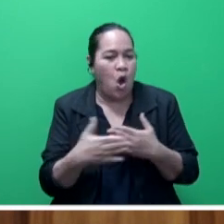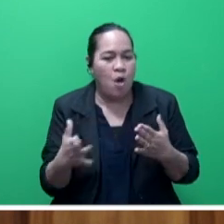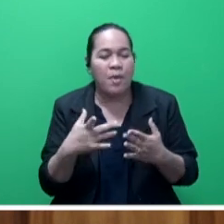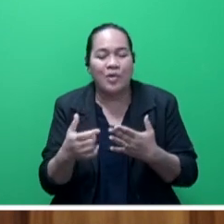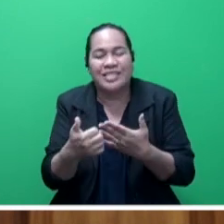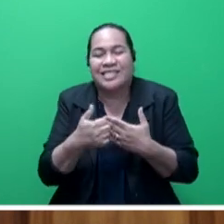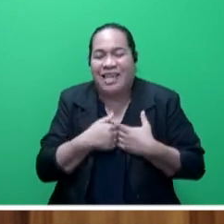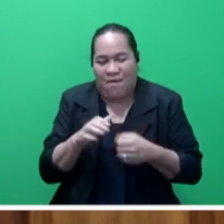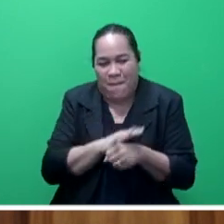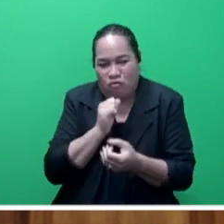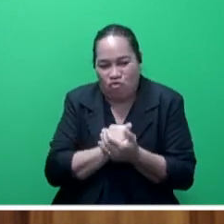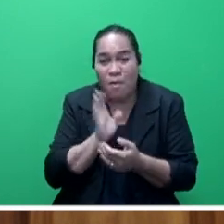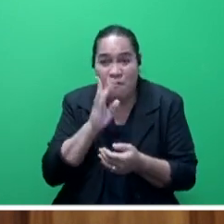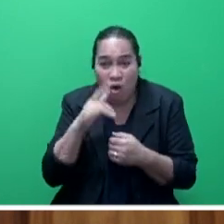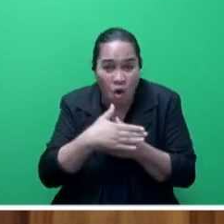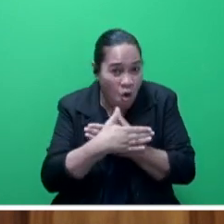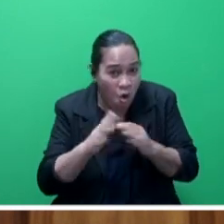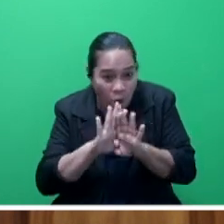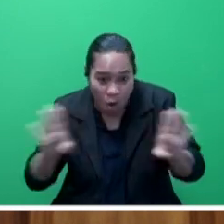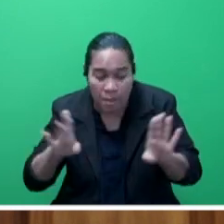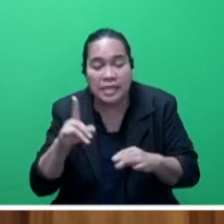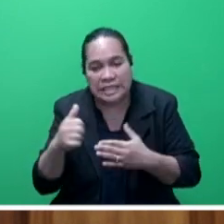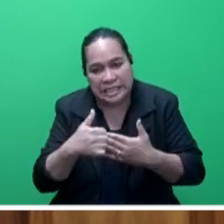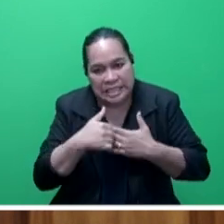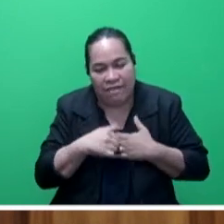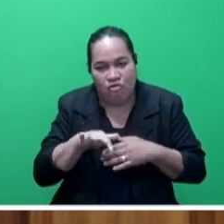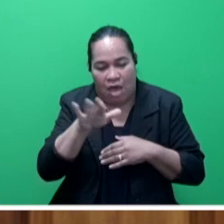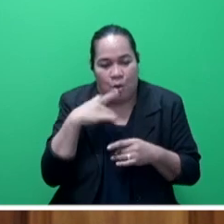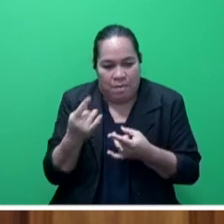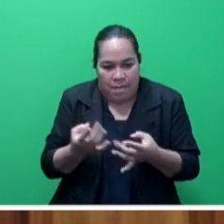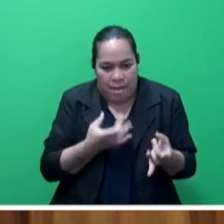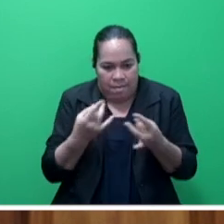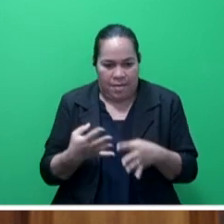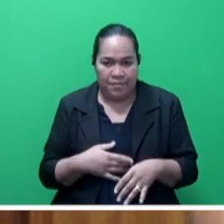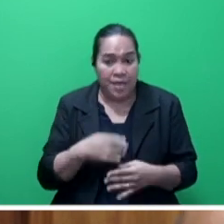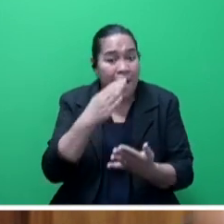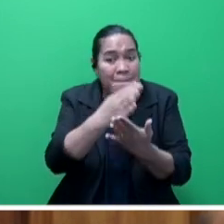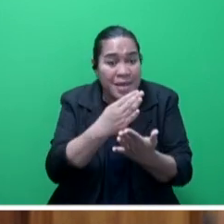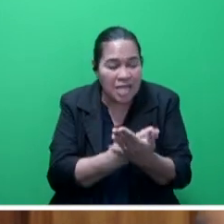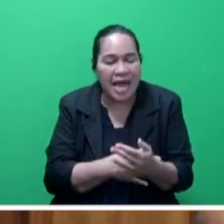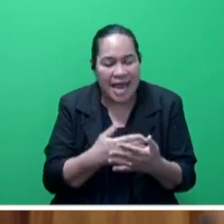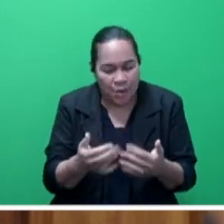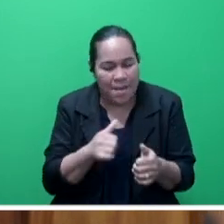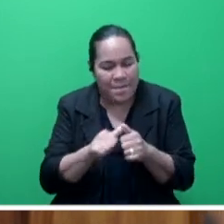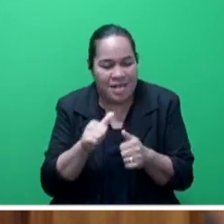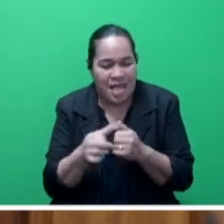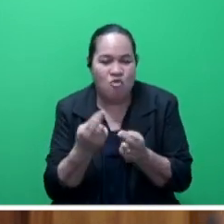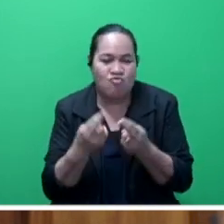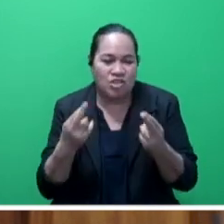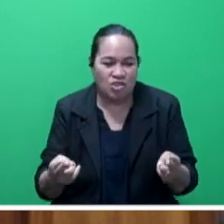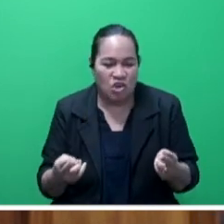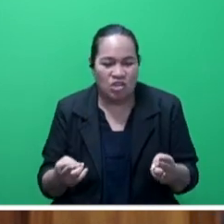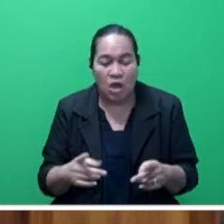to them, Honourable Speaker, sir. Mr. Speaker, sir, in the budget, we are better resourcing our marketing arm. We're going to make